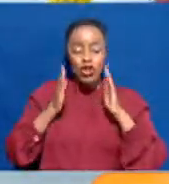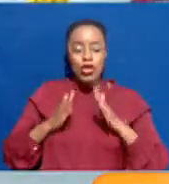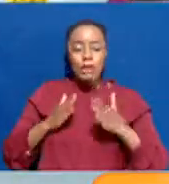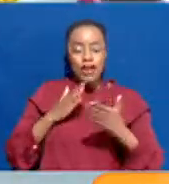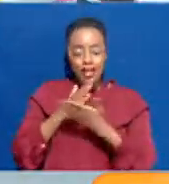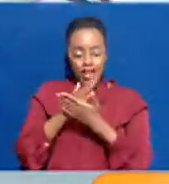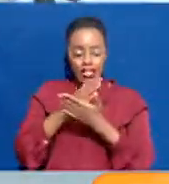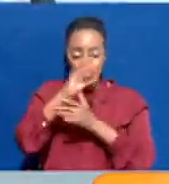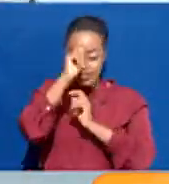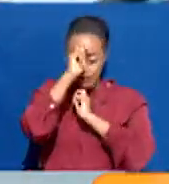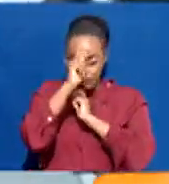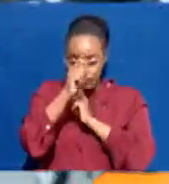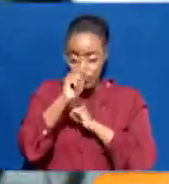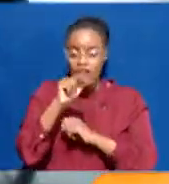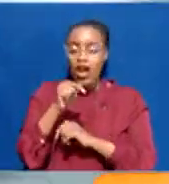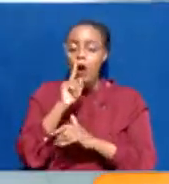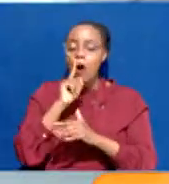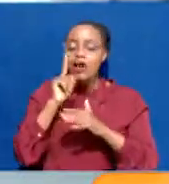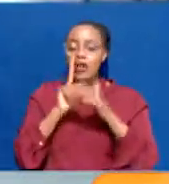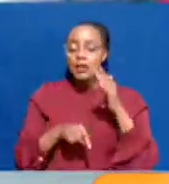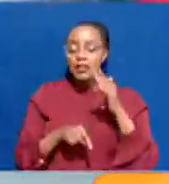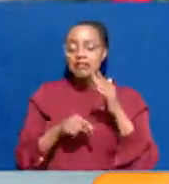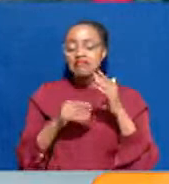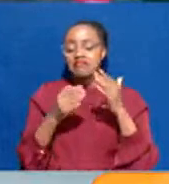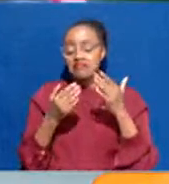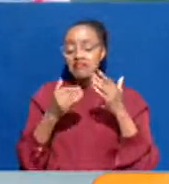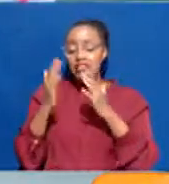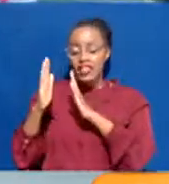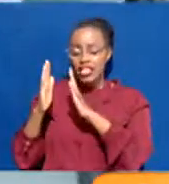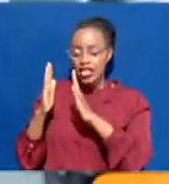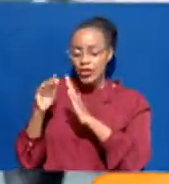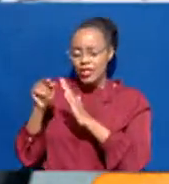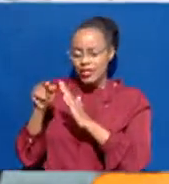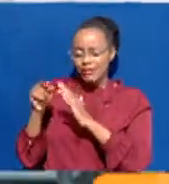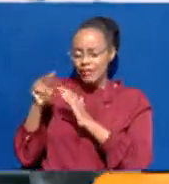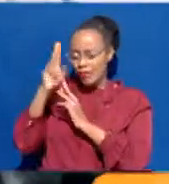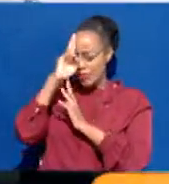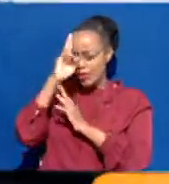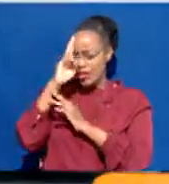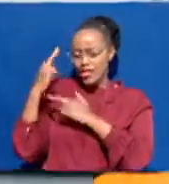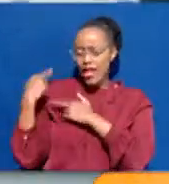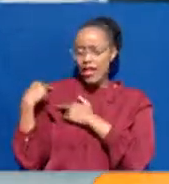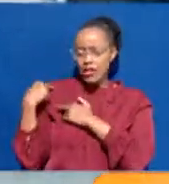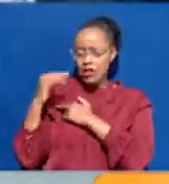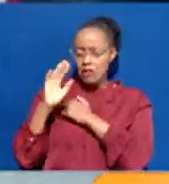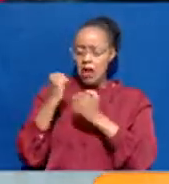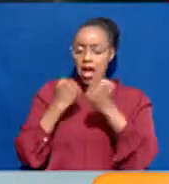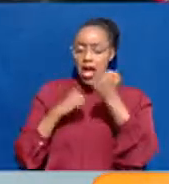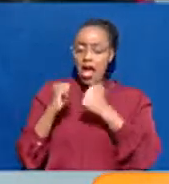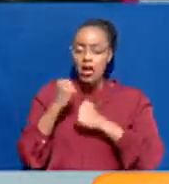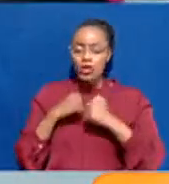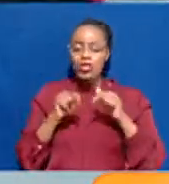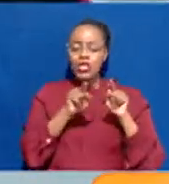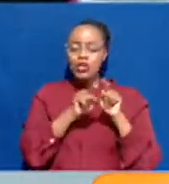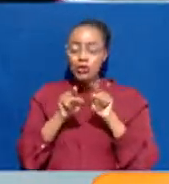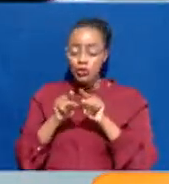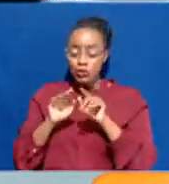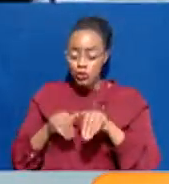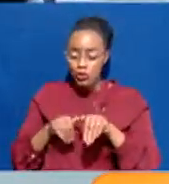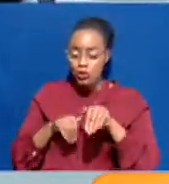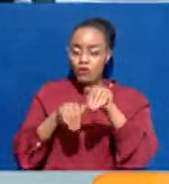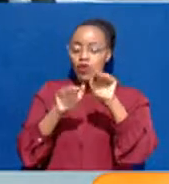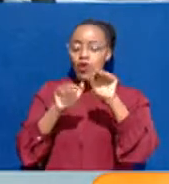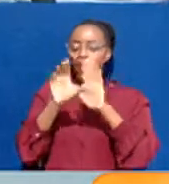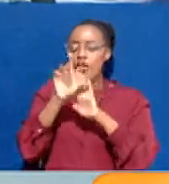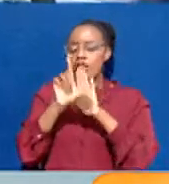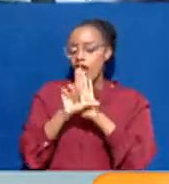rights and dignity, demanded that the security agents be held accountable for their actions and strictly comply with